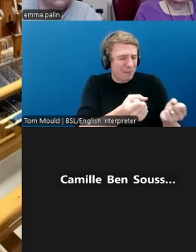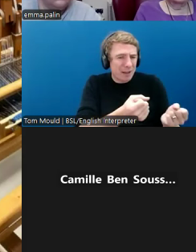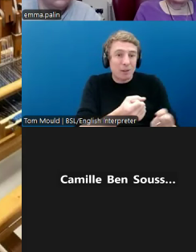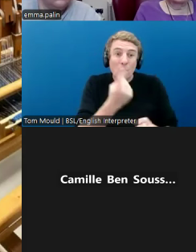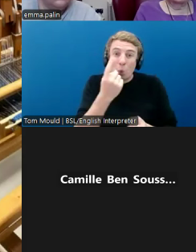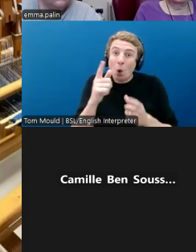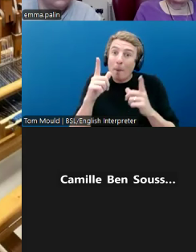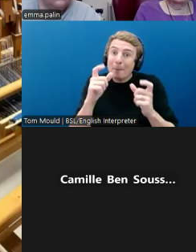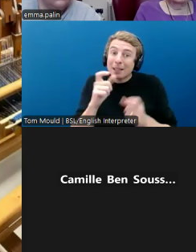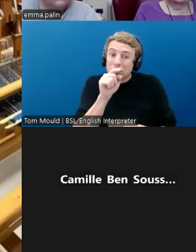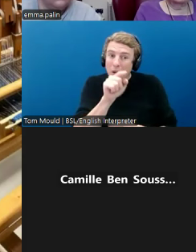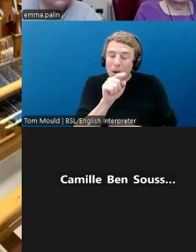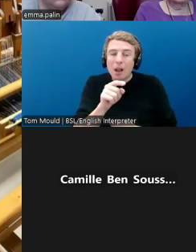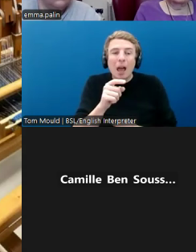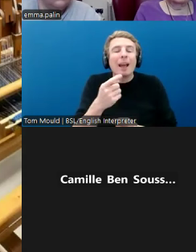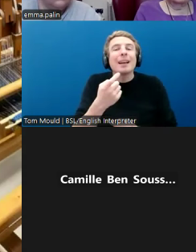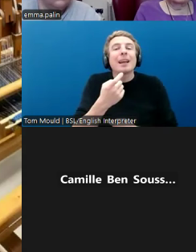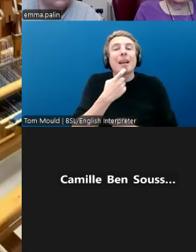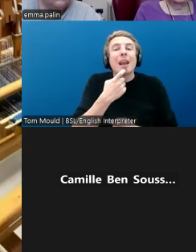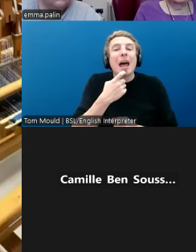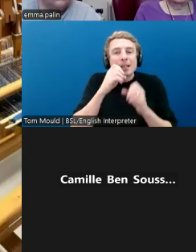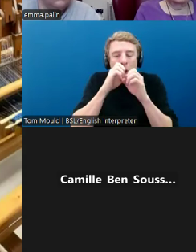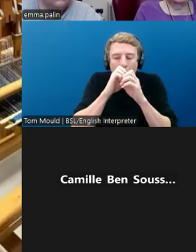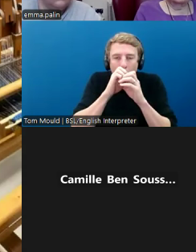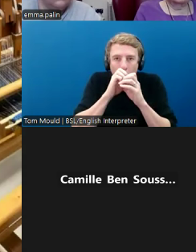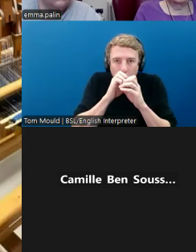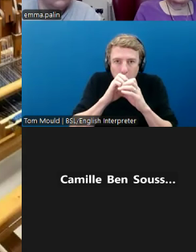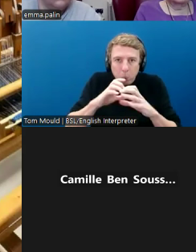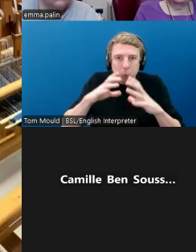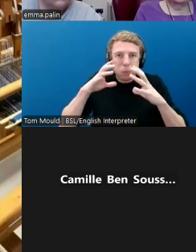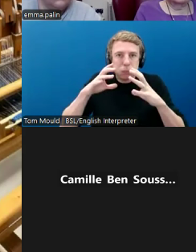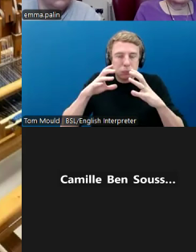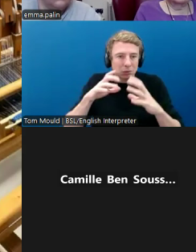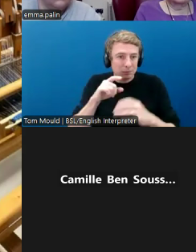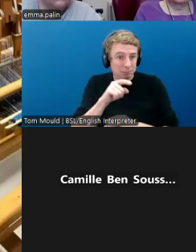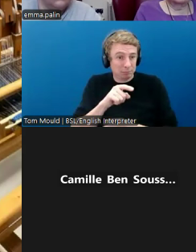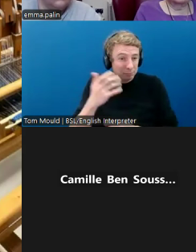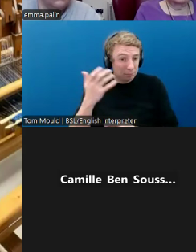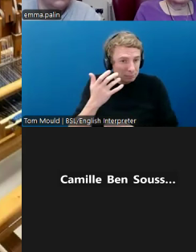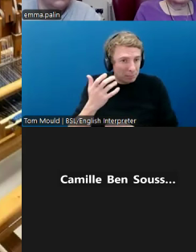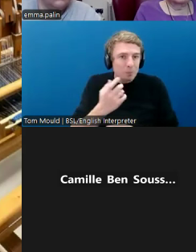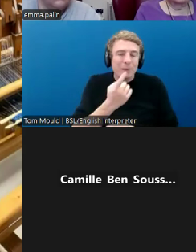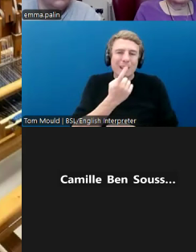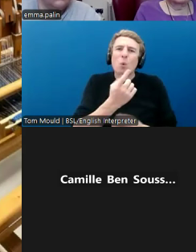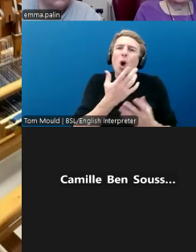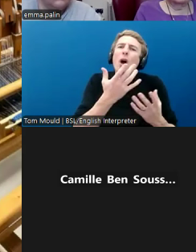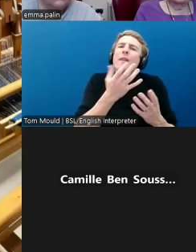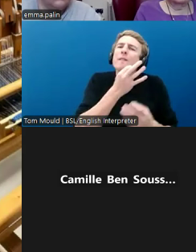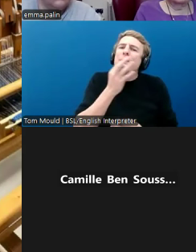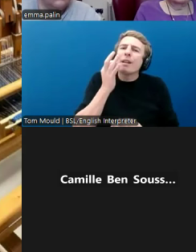flower artist who designs the flower arrangement in line with the artwork, and it sits in the